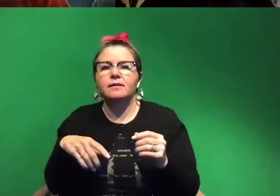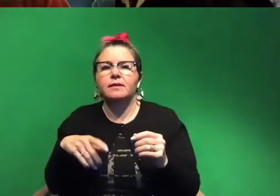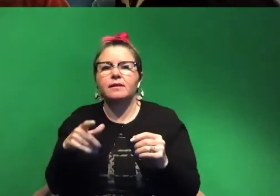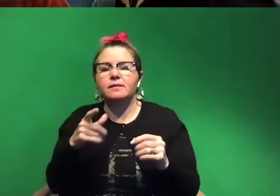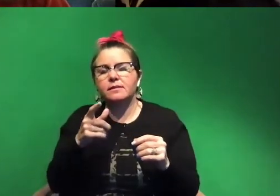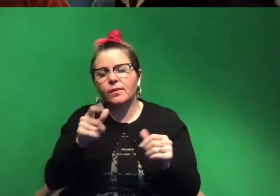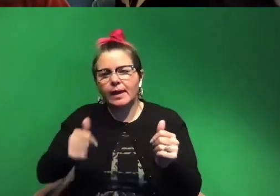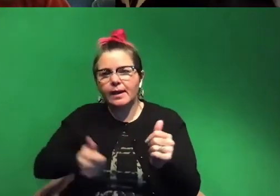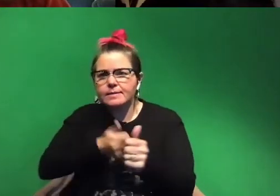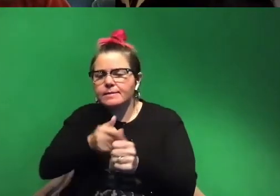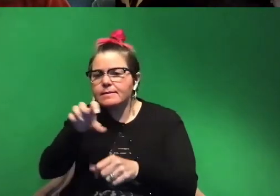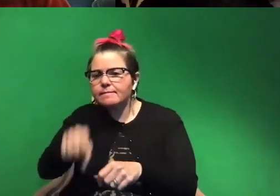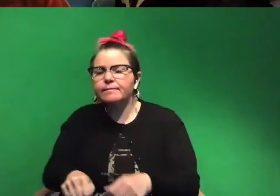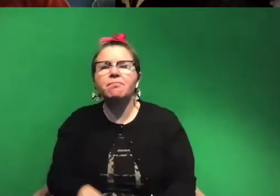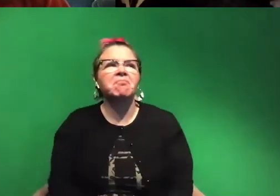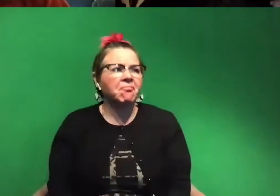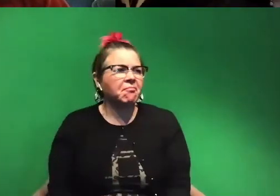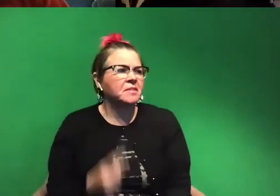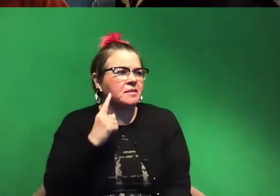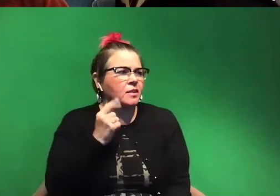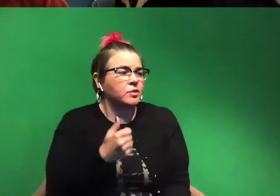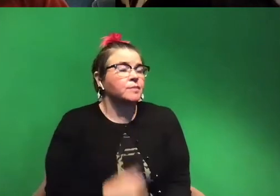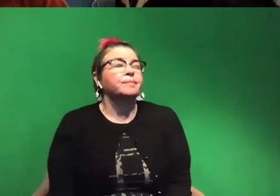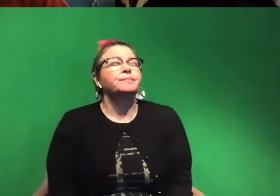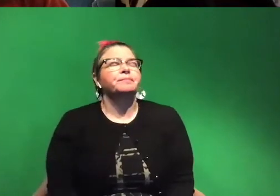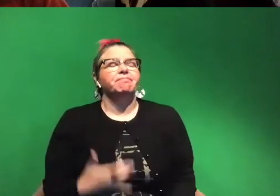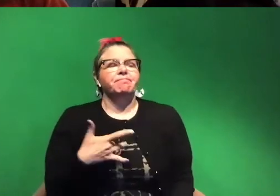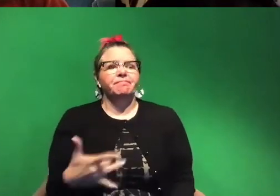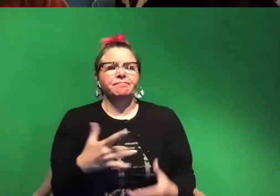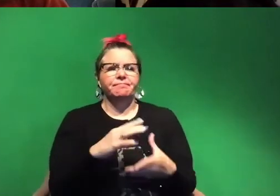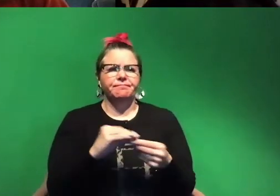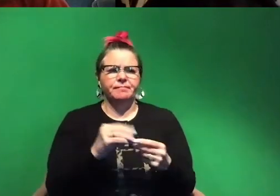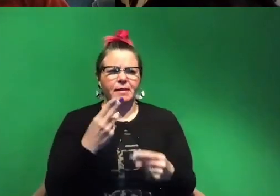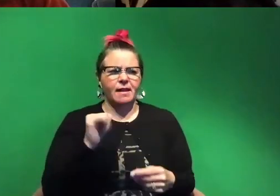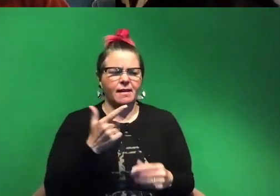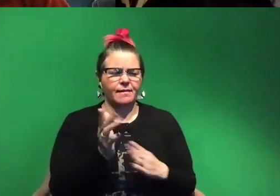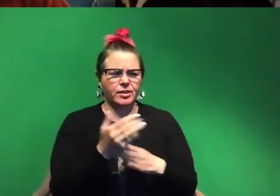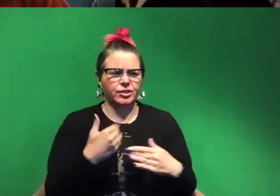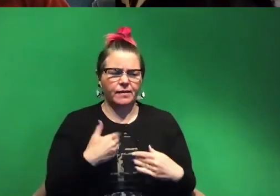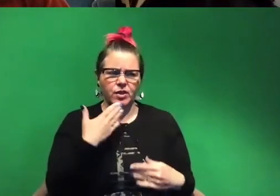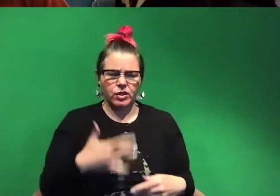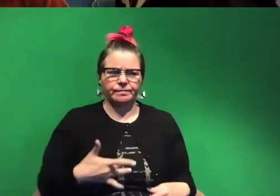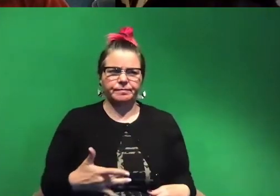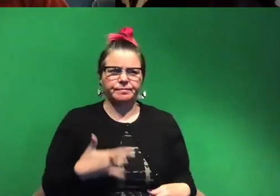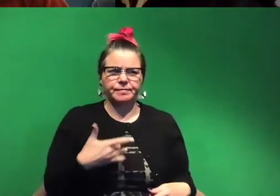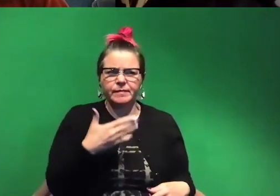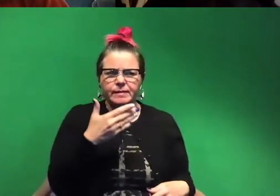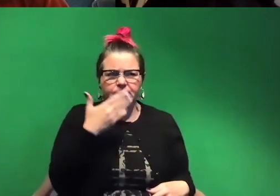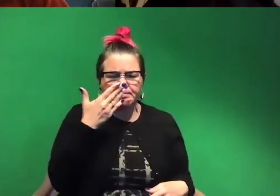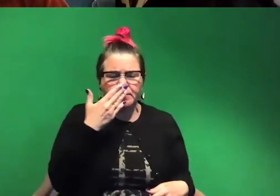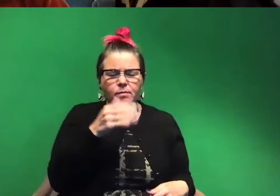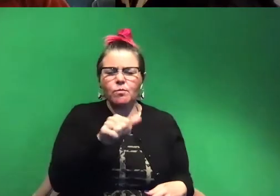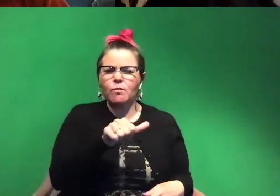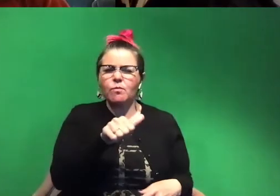down. Sounds good. So generally speaking, you said that hagfish have really good senses of smell, but other than that, what are